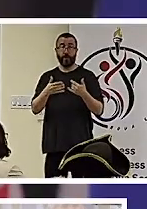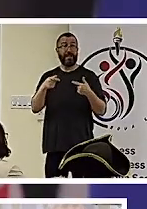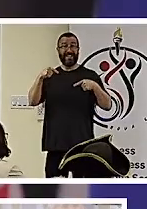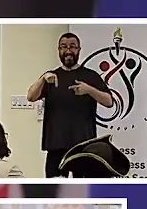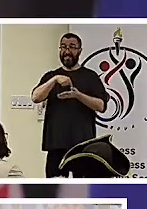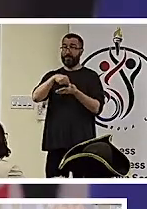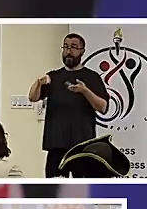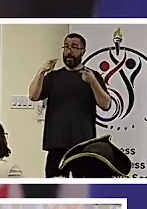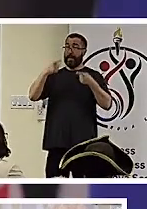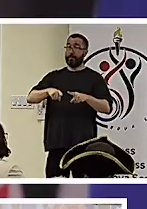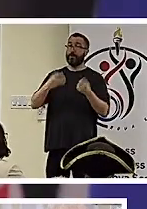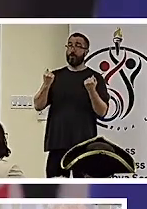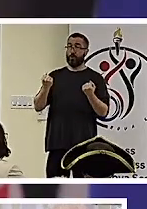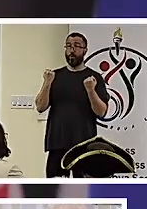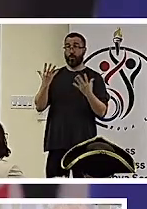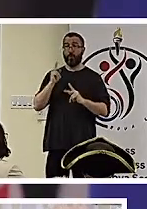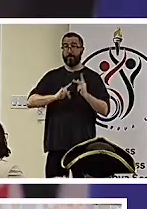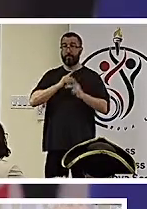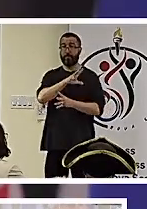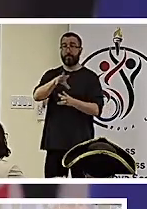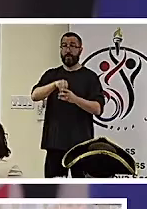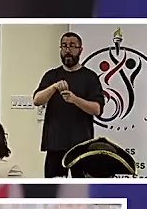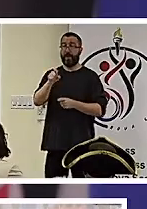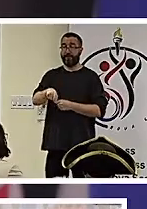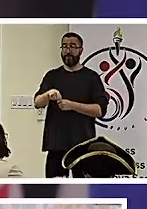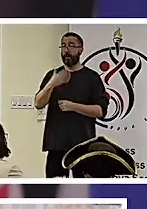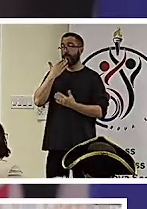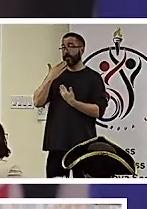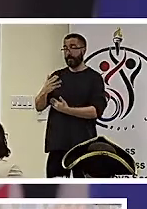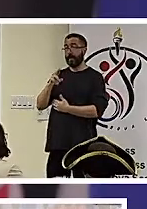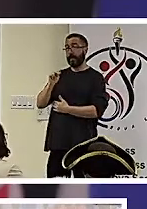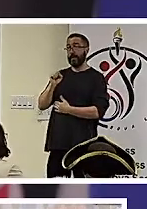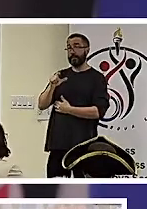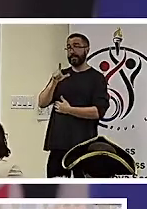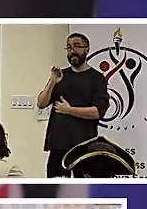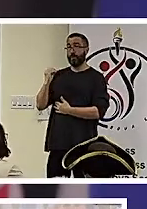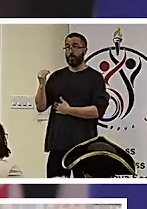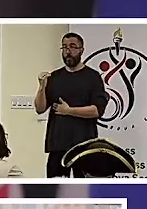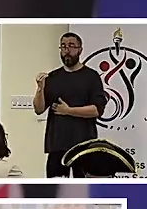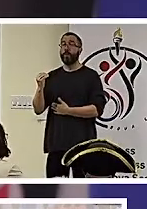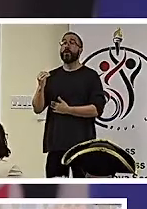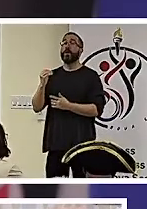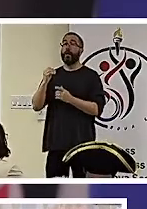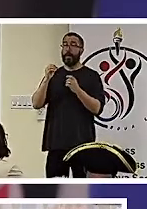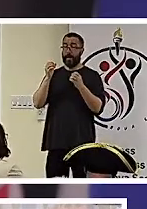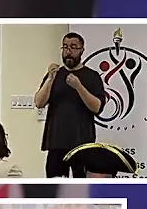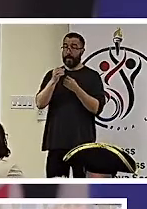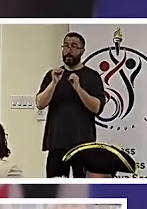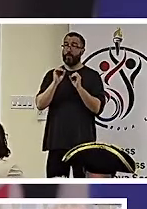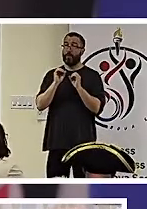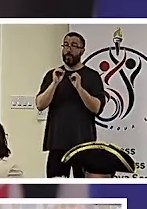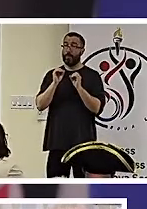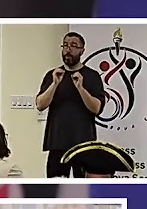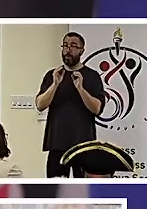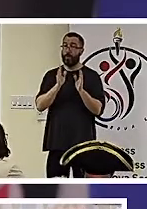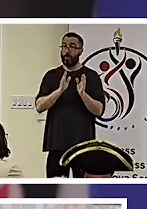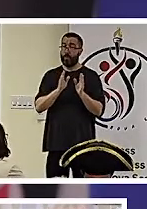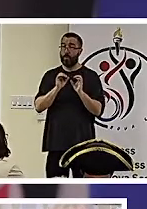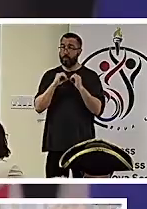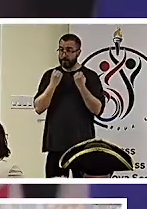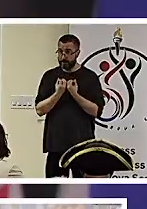happen. I want to thank the Nova Scotia League for Equal Opportunities and the organizations in the Partnership for Access Awareness